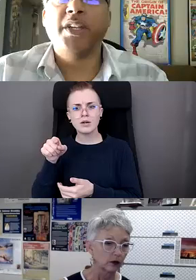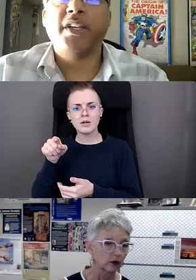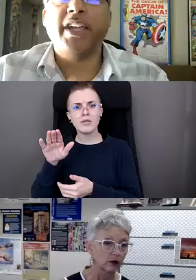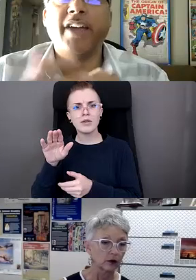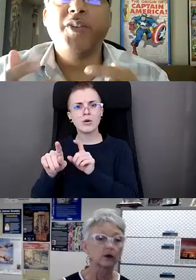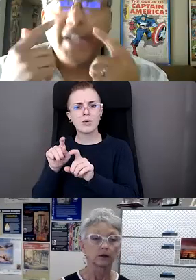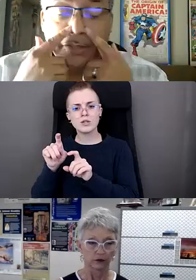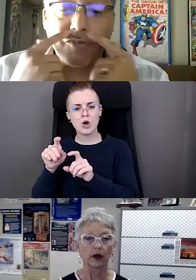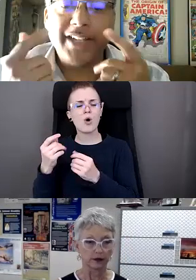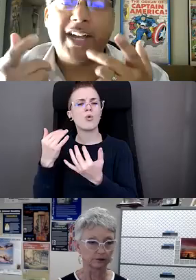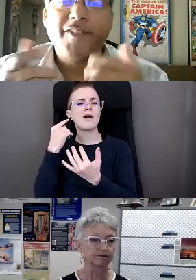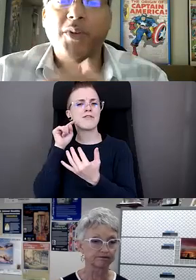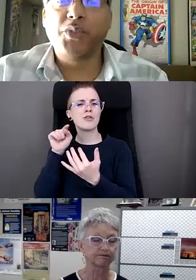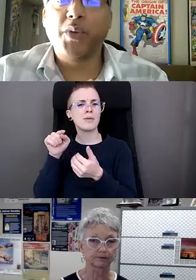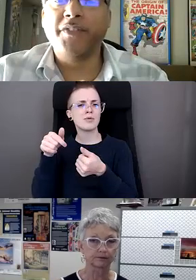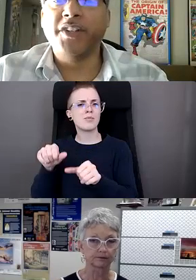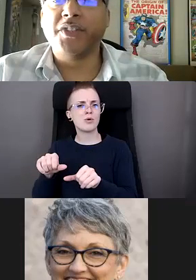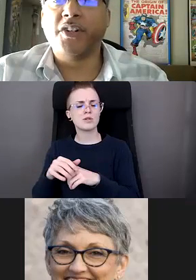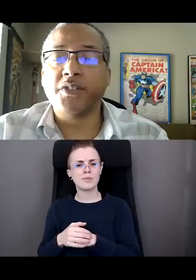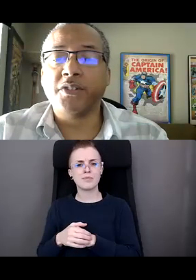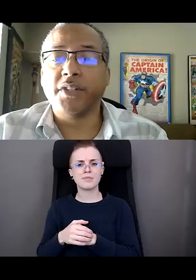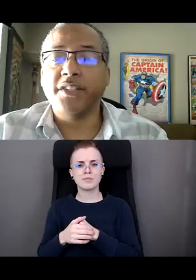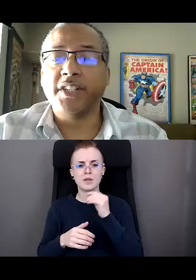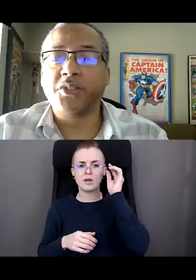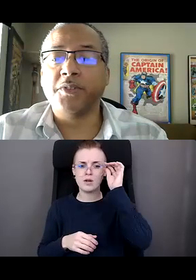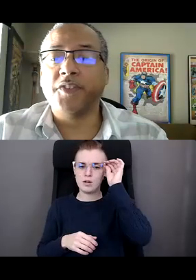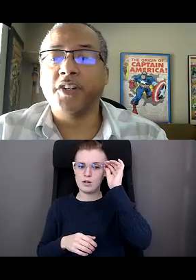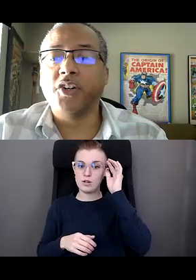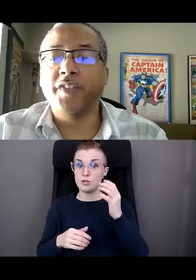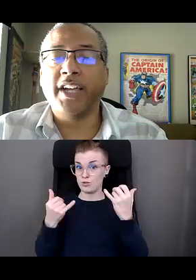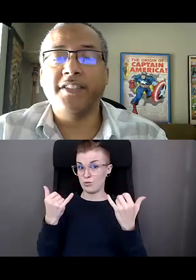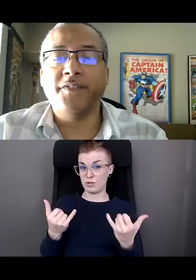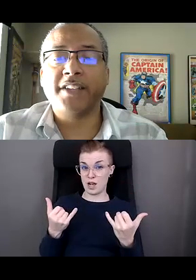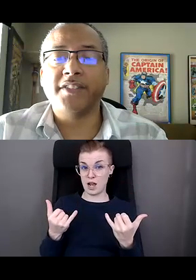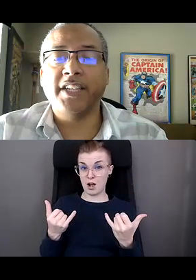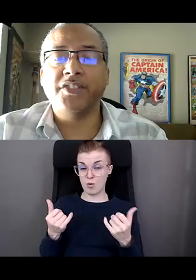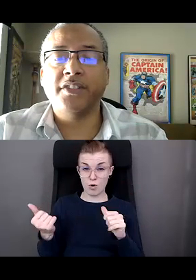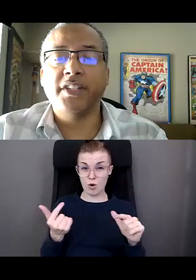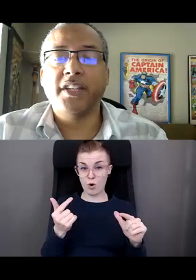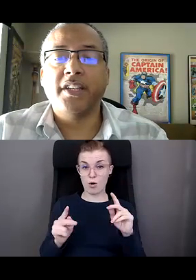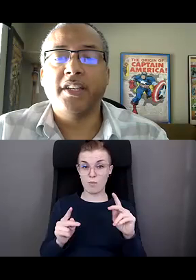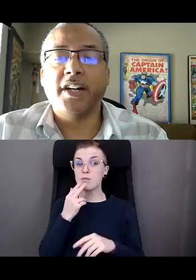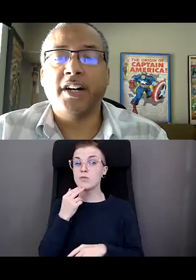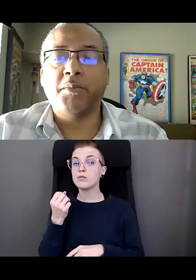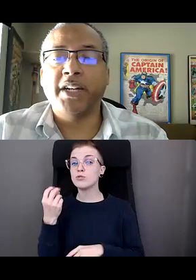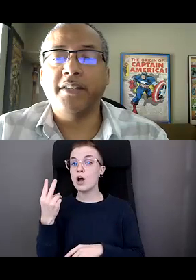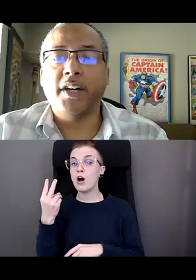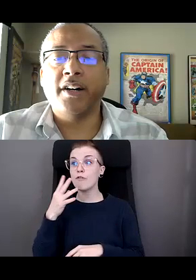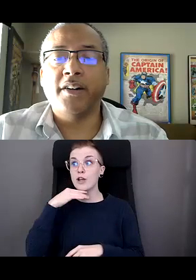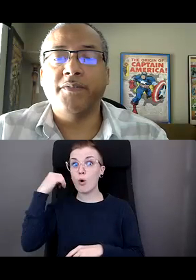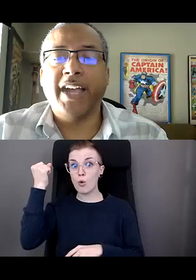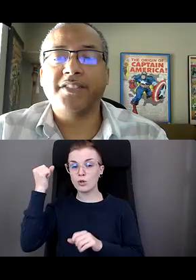So everyone, as of right now, everyone 12 years and older is eligible for a COVID-19 vaccination.